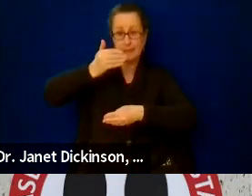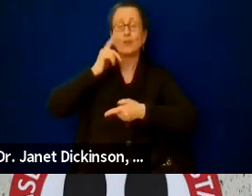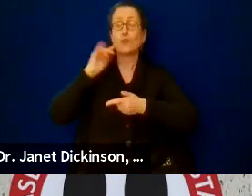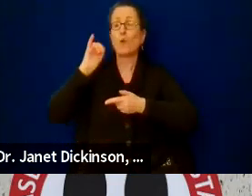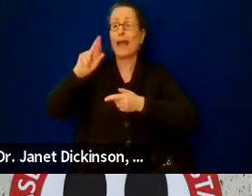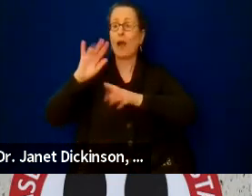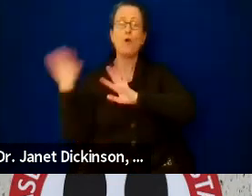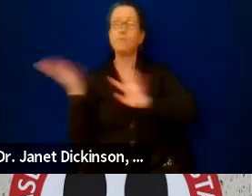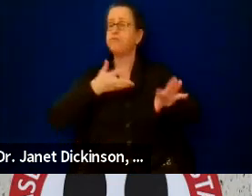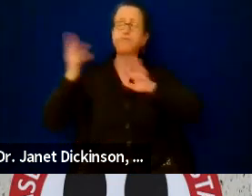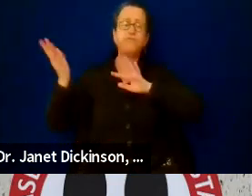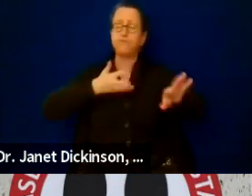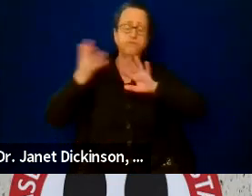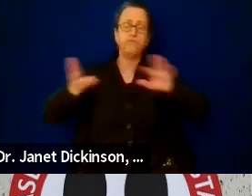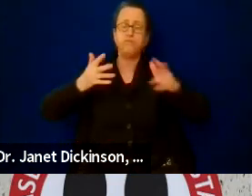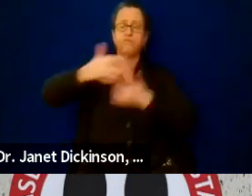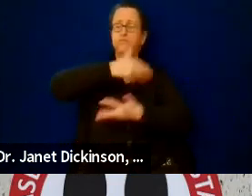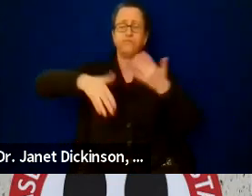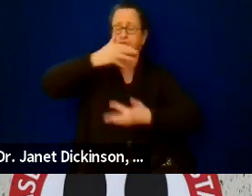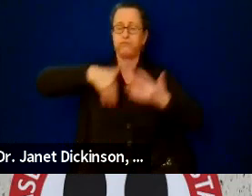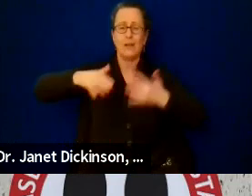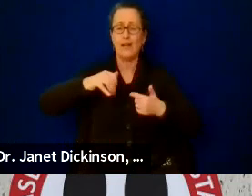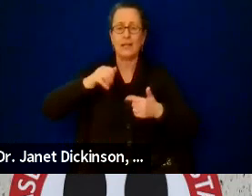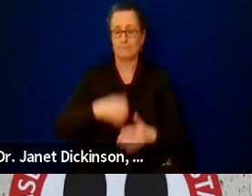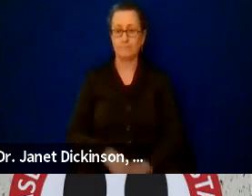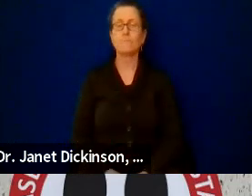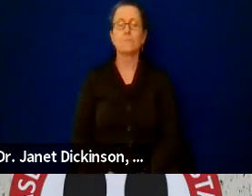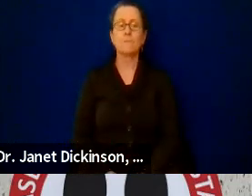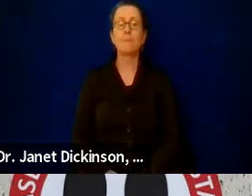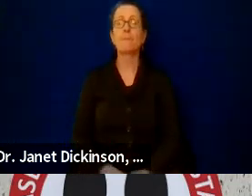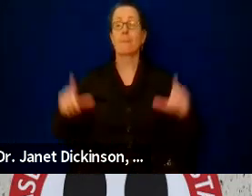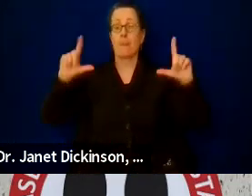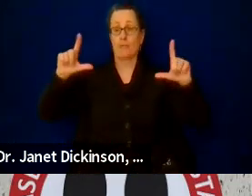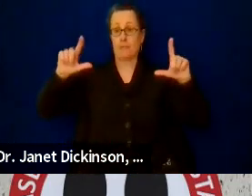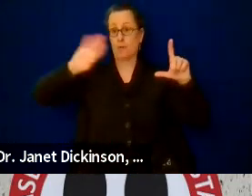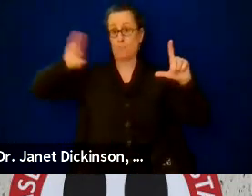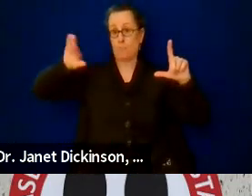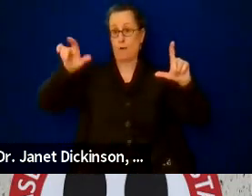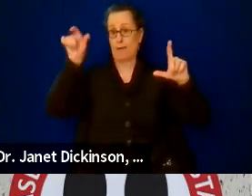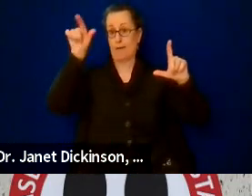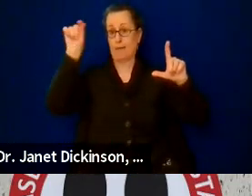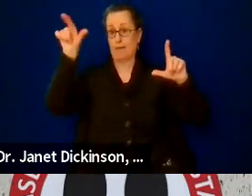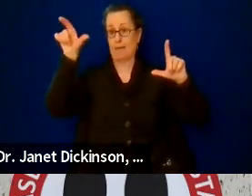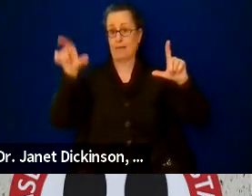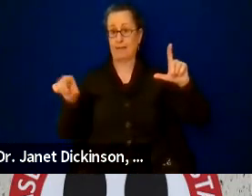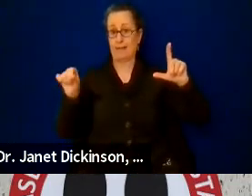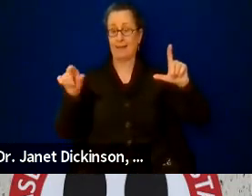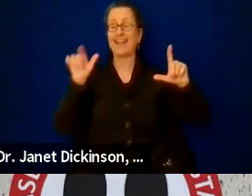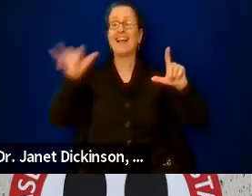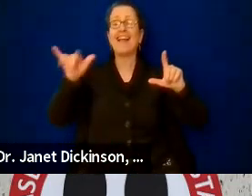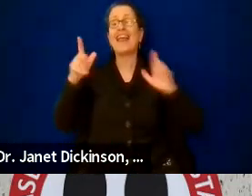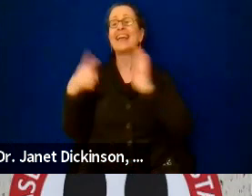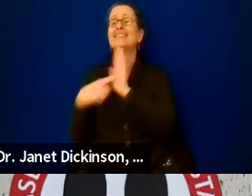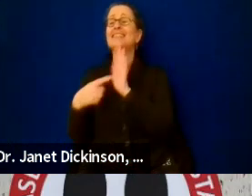lot of different opportunities for doing that. On the right-hand side of your screen, you can see our floor stickers. And as